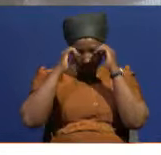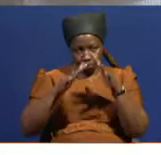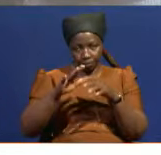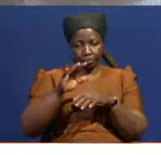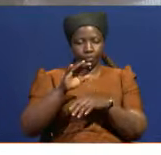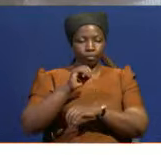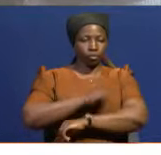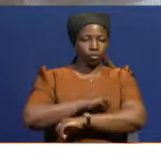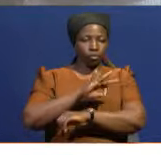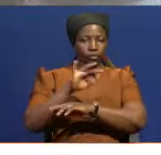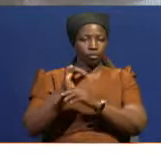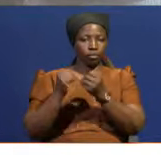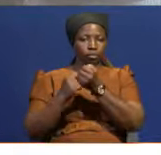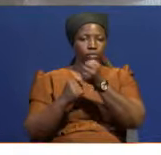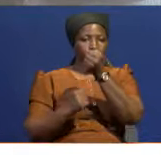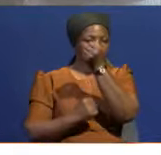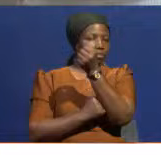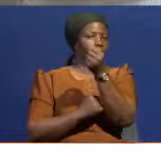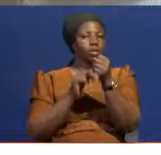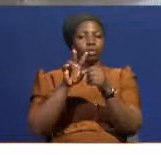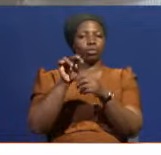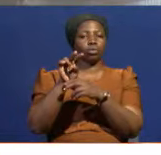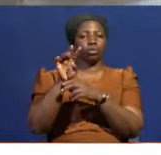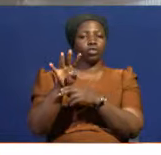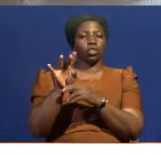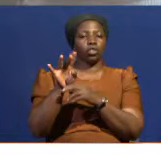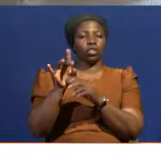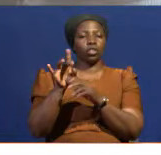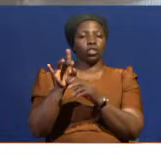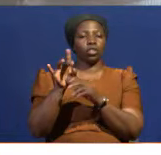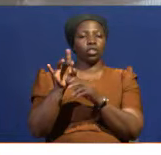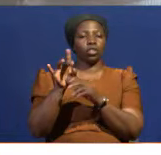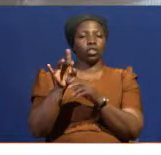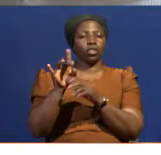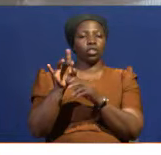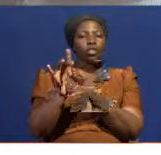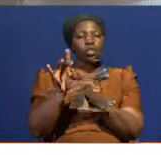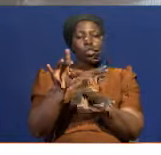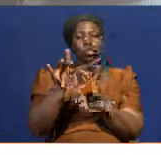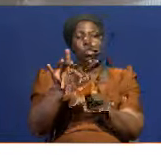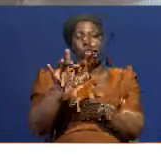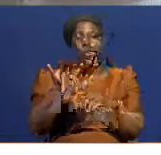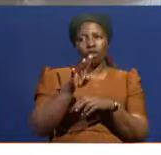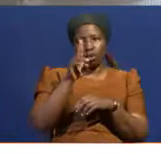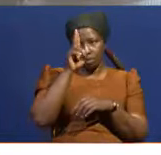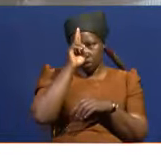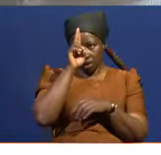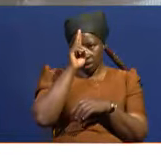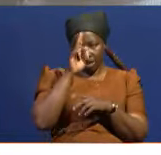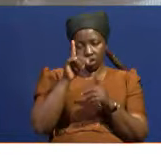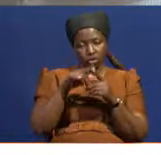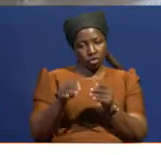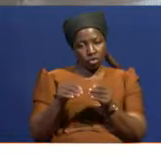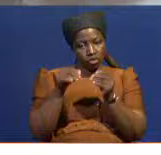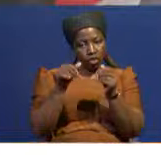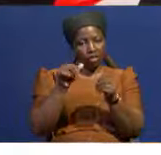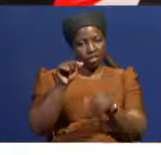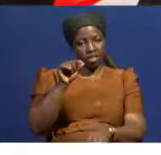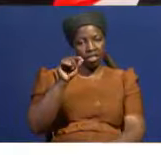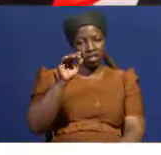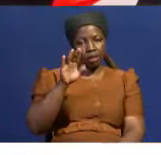scholarships in 2024 and the training of 175 police officers gender-based violence effectively.